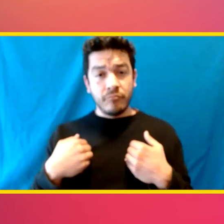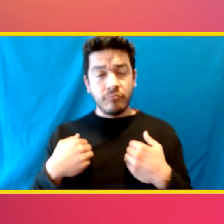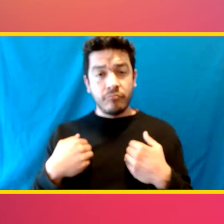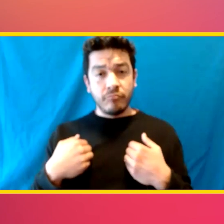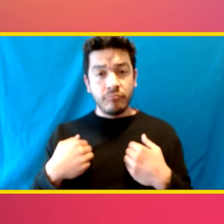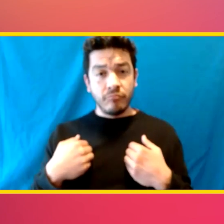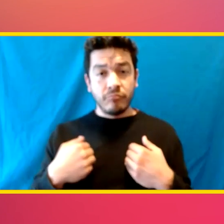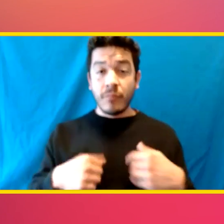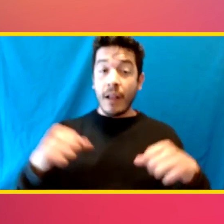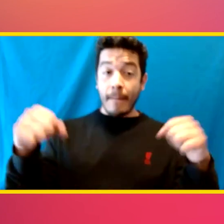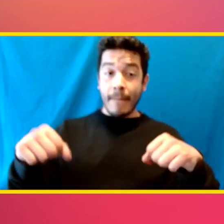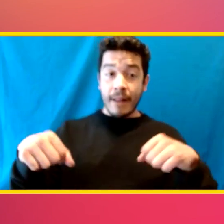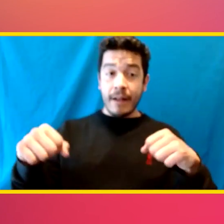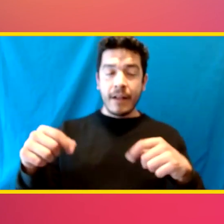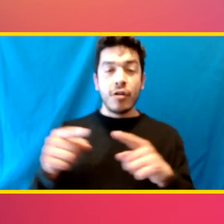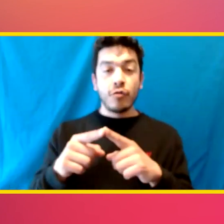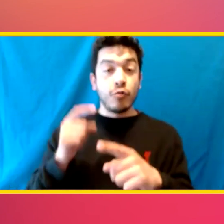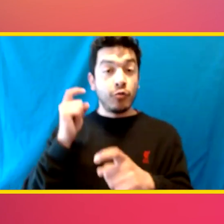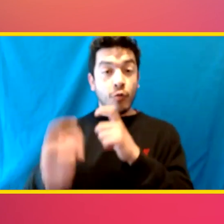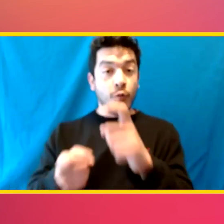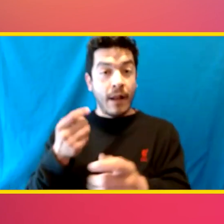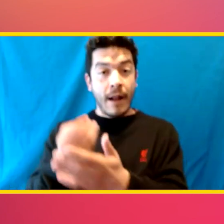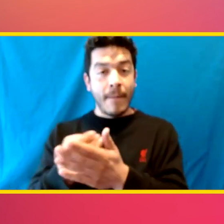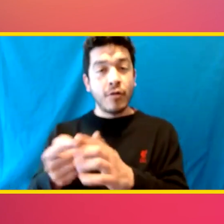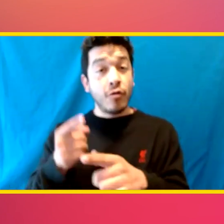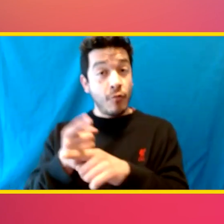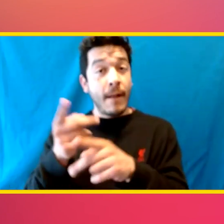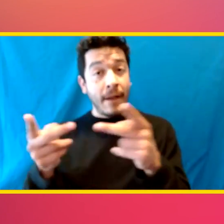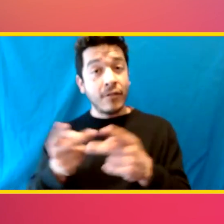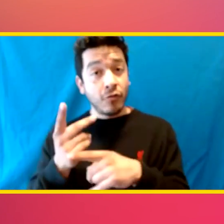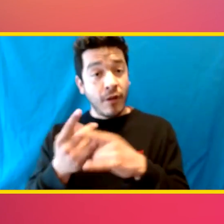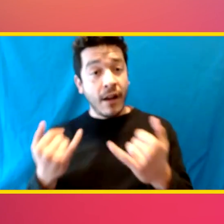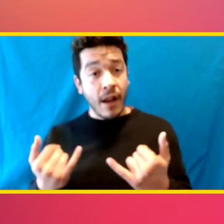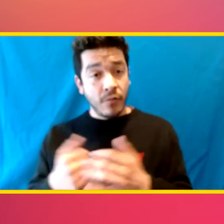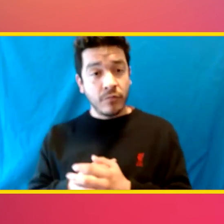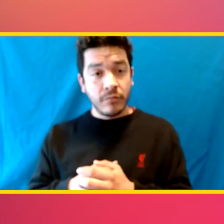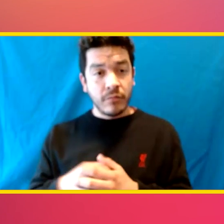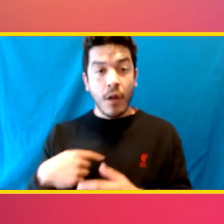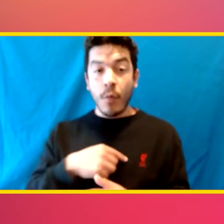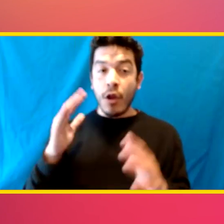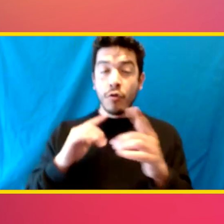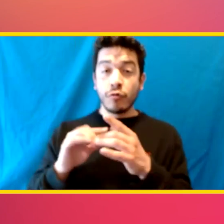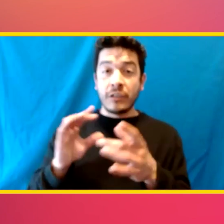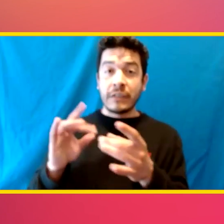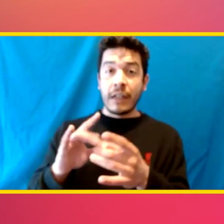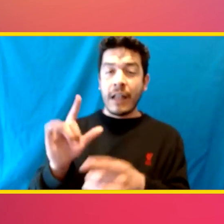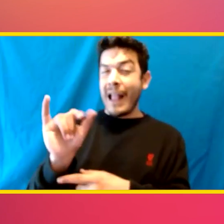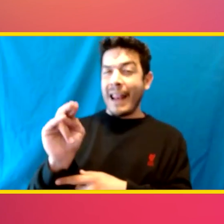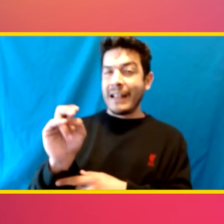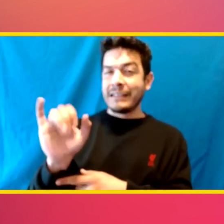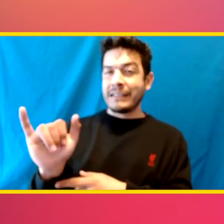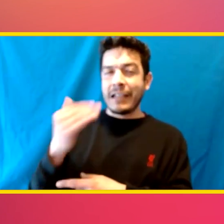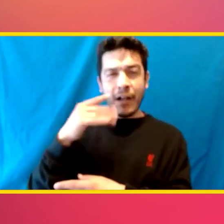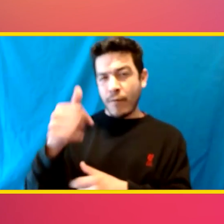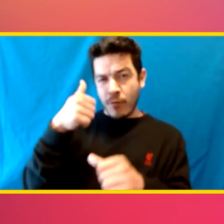the ability to donate the money to the right places right now. We used to Mhm. say, Lindsay, I don't know if you remember this. So we used to